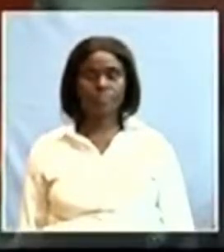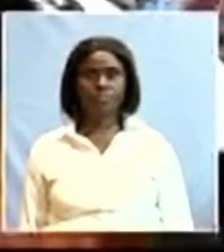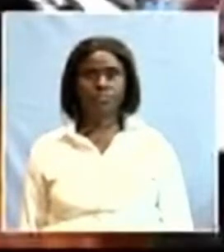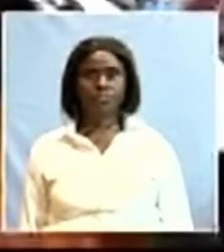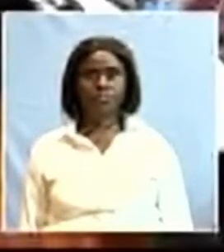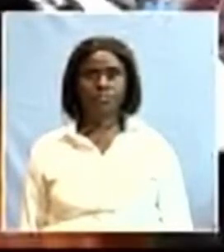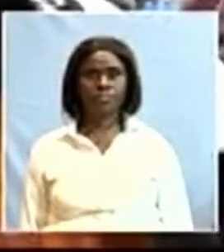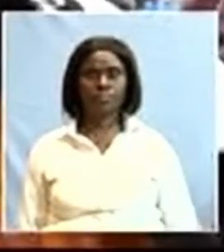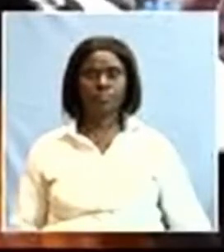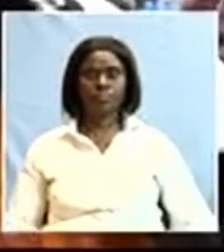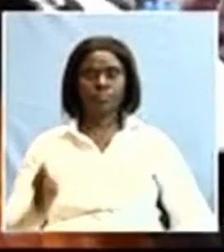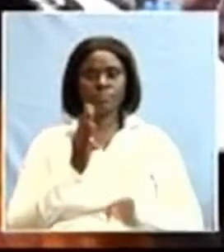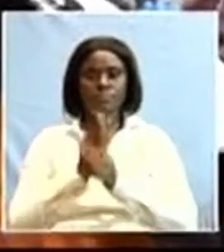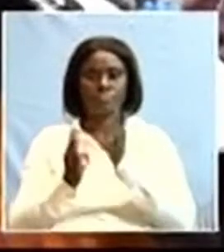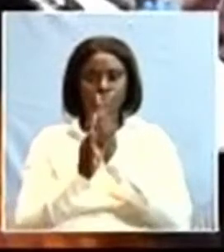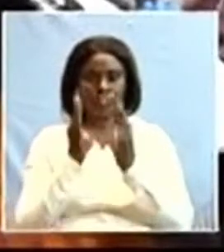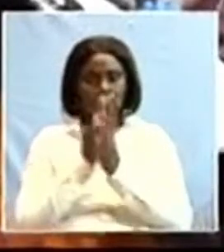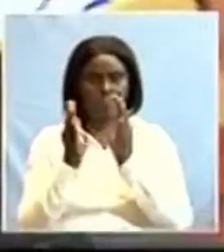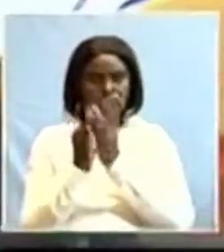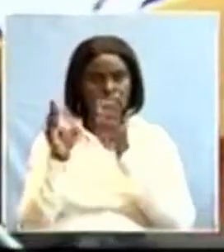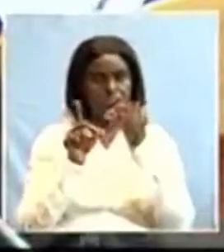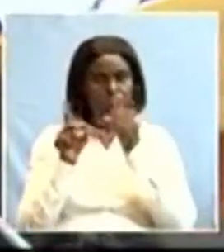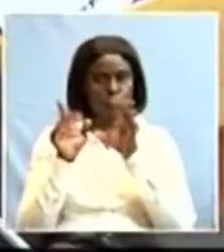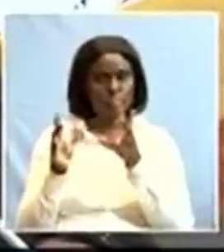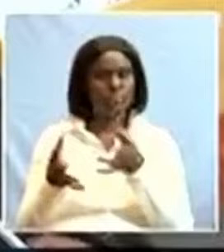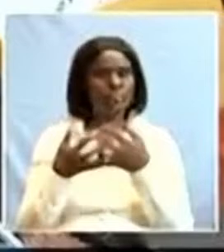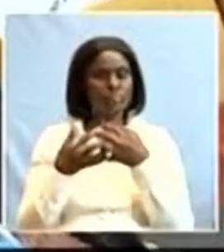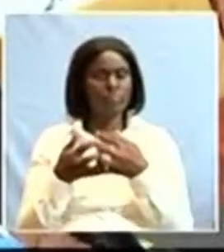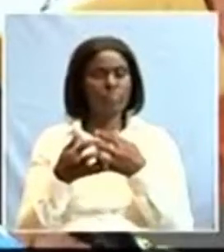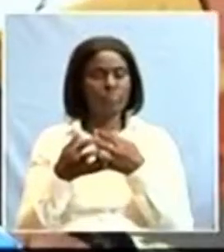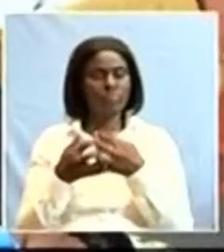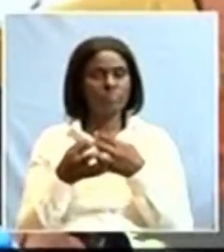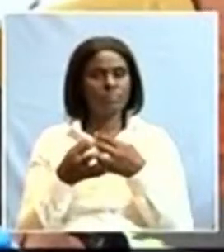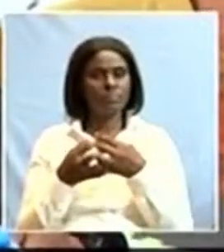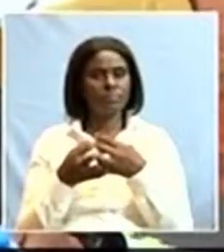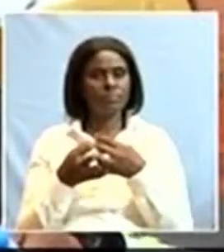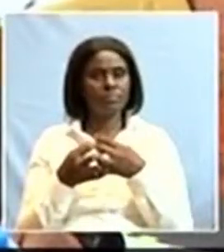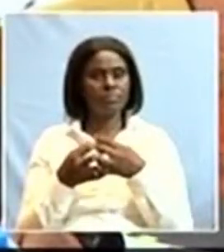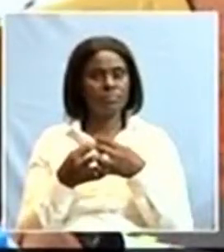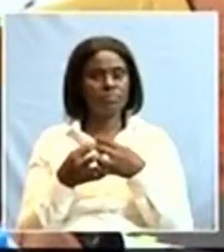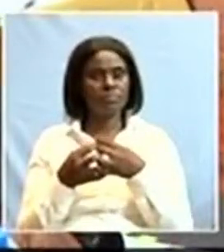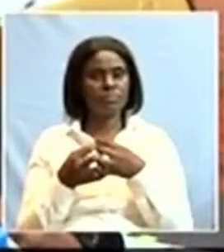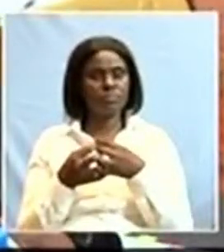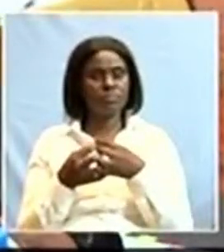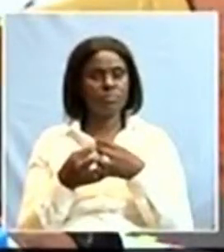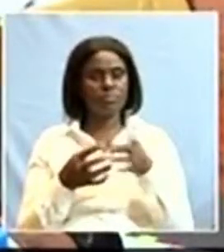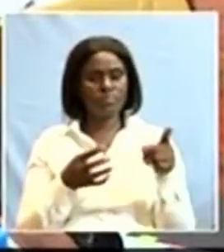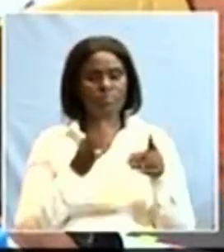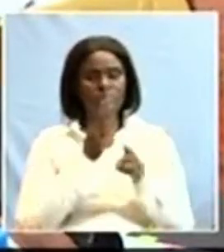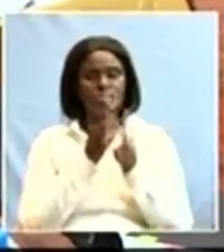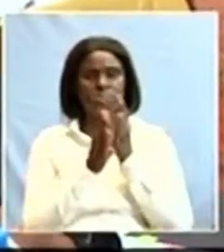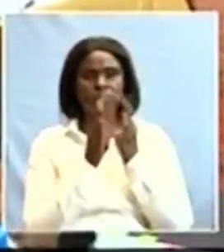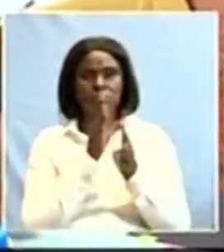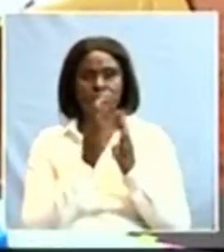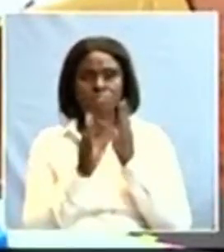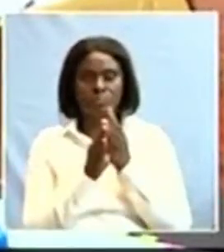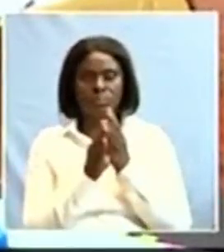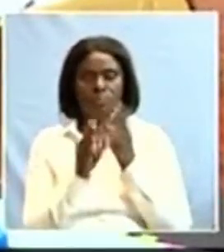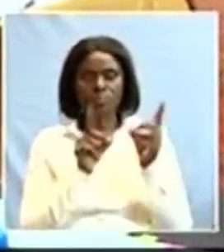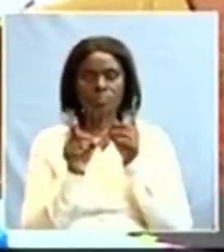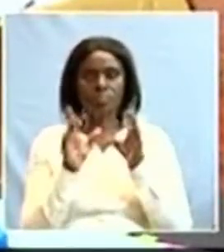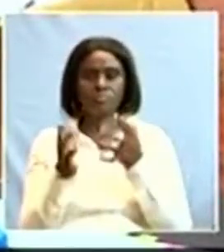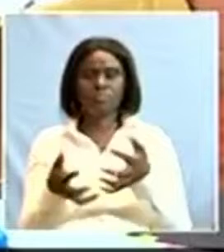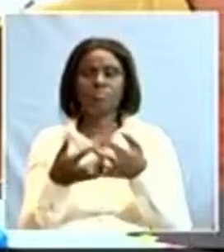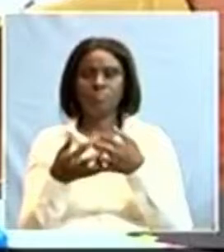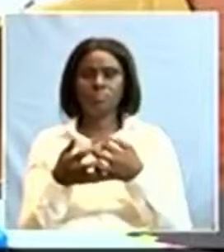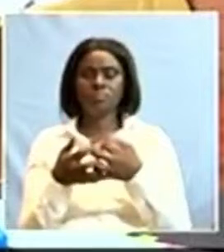If it's construction, supposed to be director engineering. This one is what? This is construction. Director